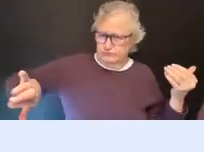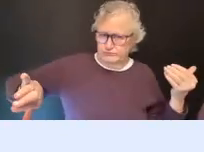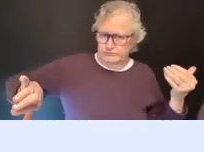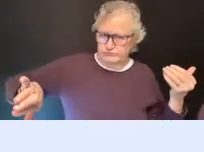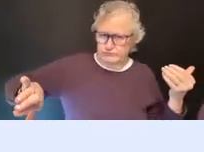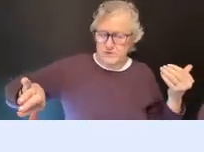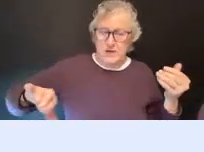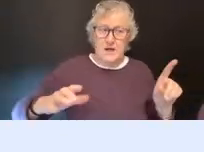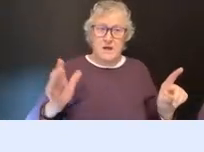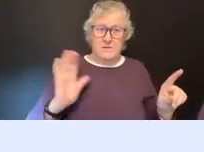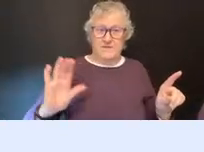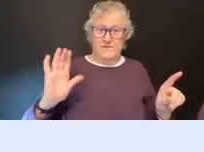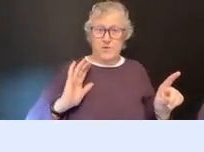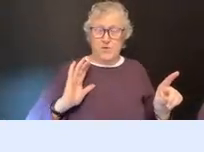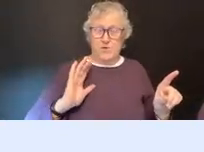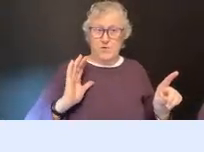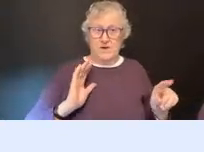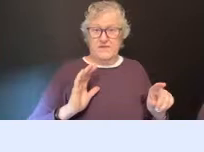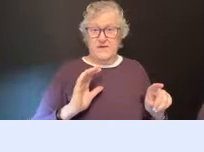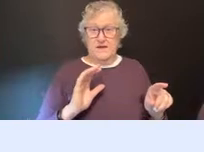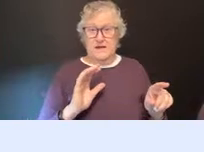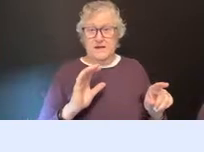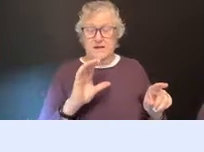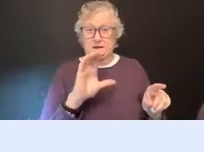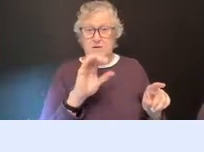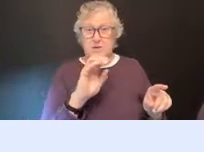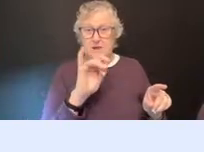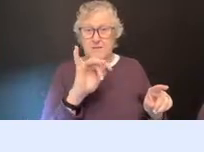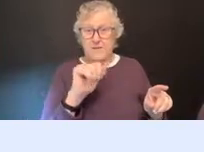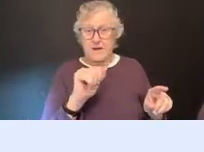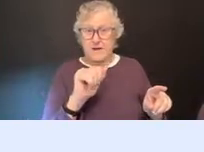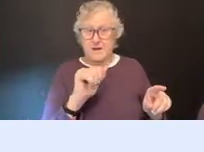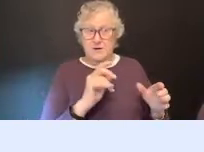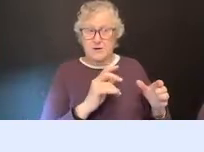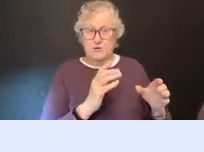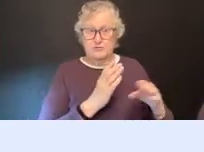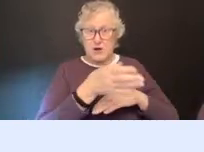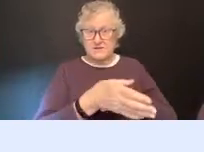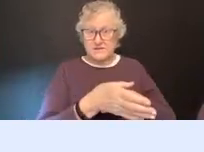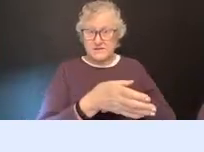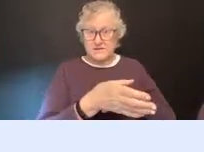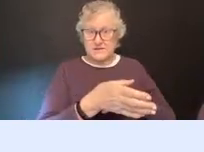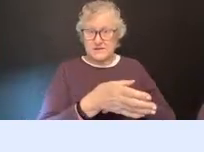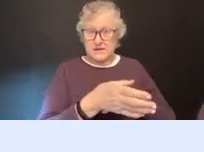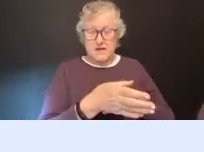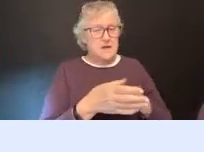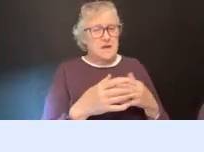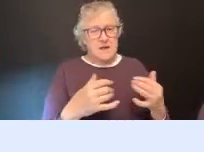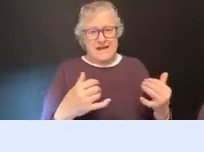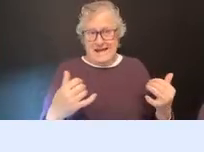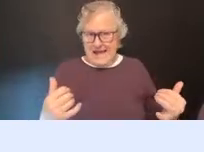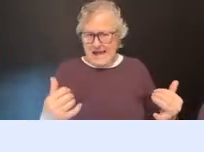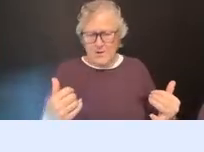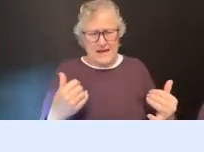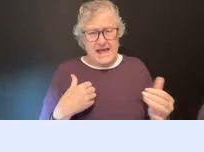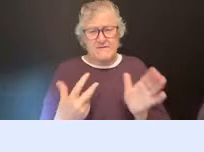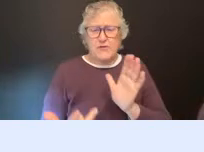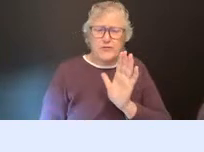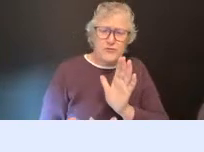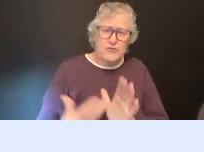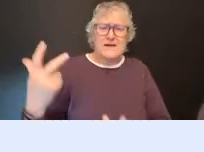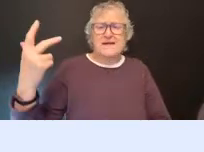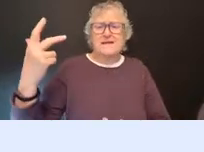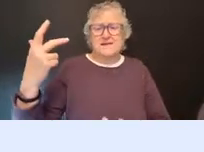Now we're looking at a replacement bridge that's likely going to cost us 3 times the original ask. That's a lot of money when you're multiplying